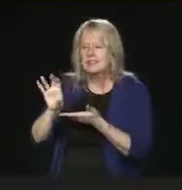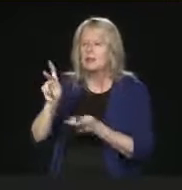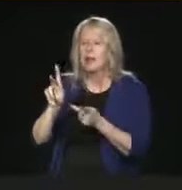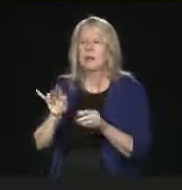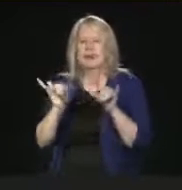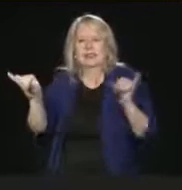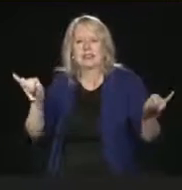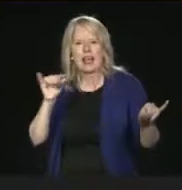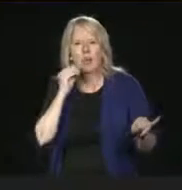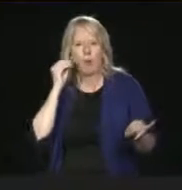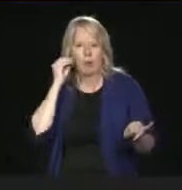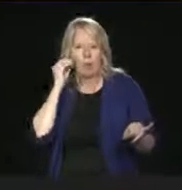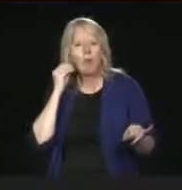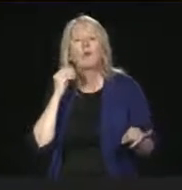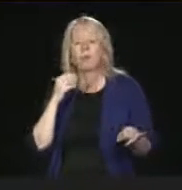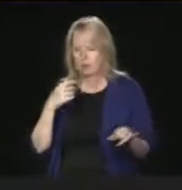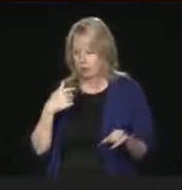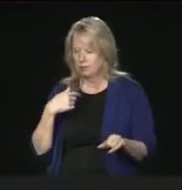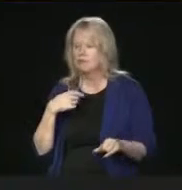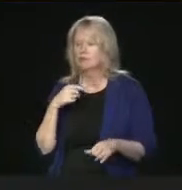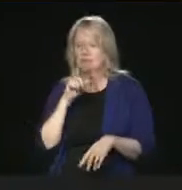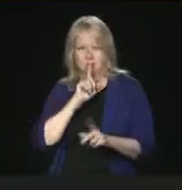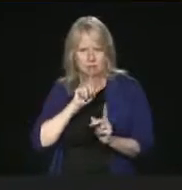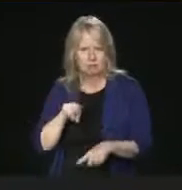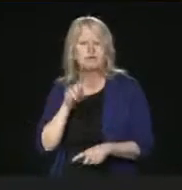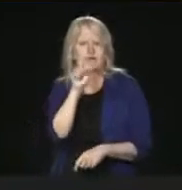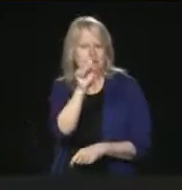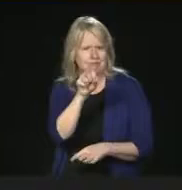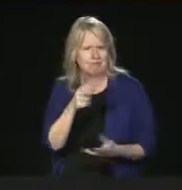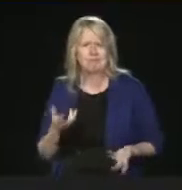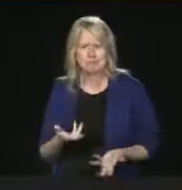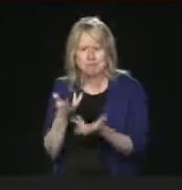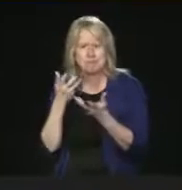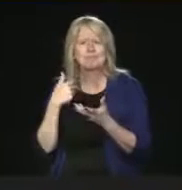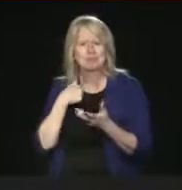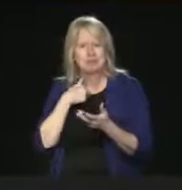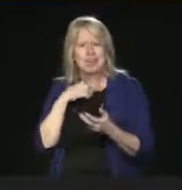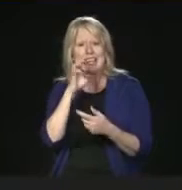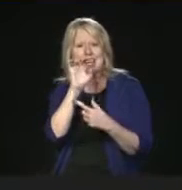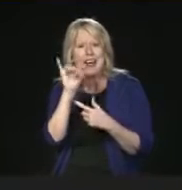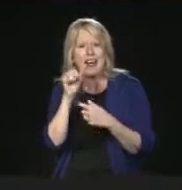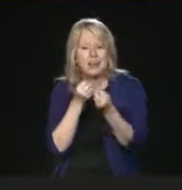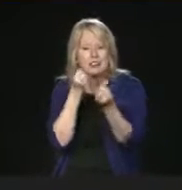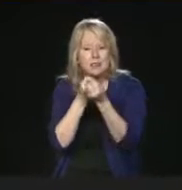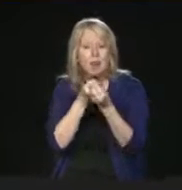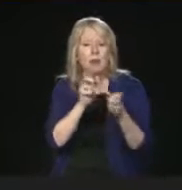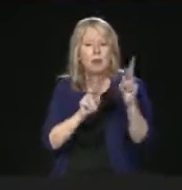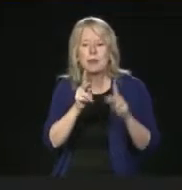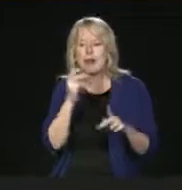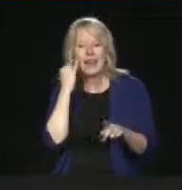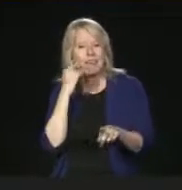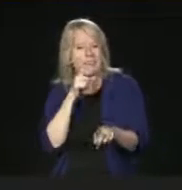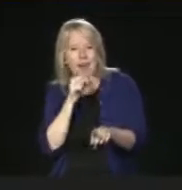people can stay home by sending EI supports to people who don't normally qualify for them, income replacements